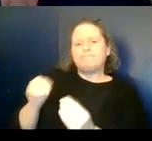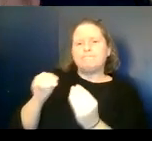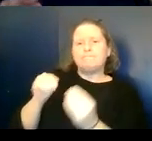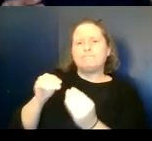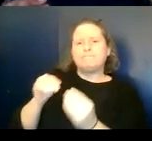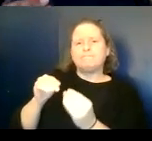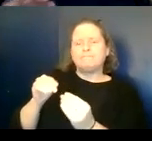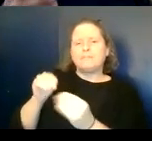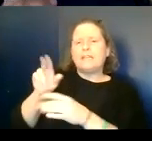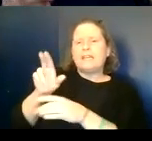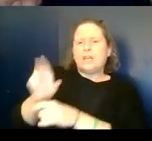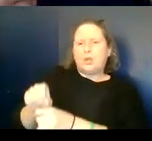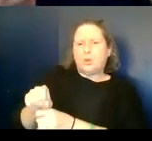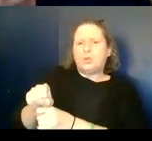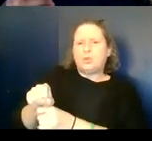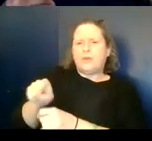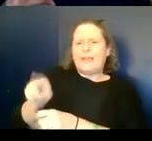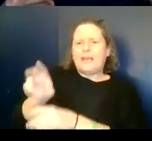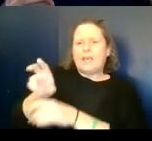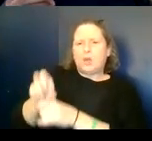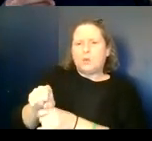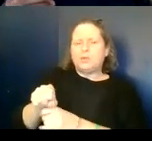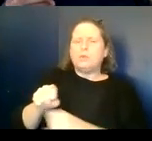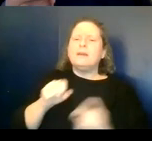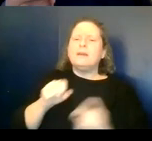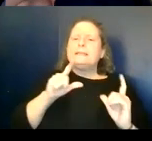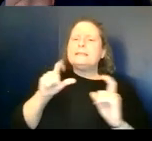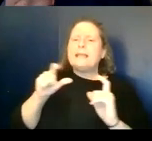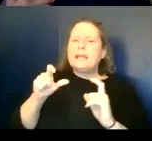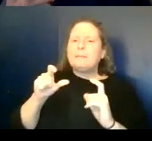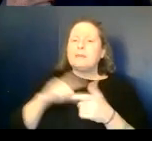inappropriate pictures or dress inappropriately, or to